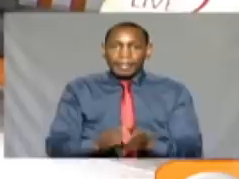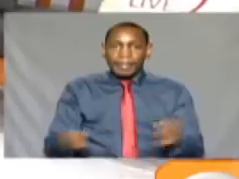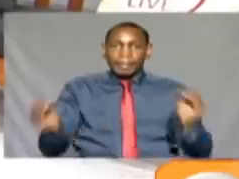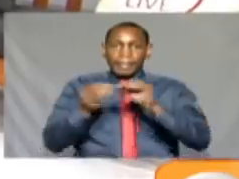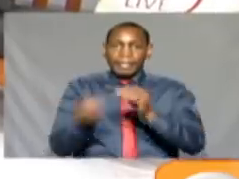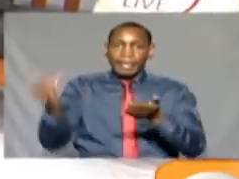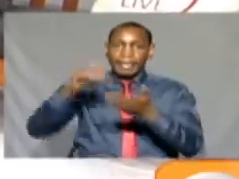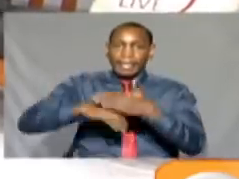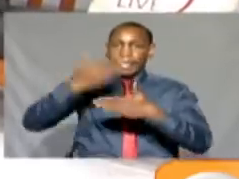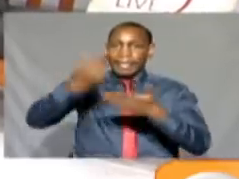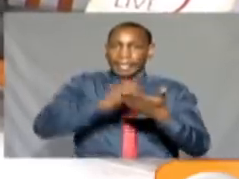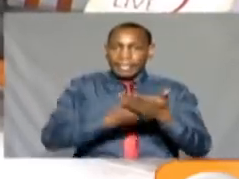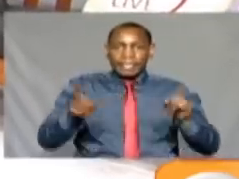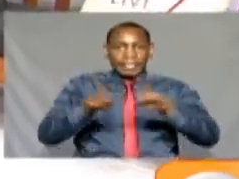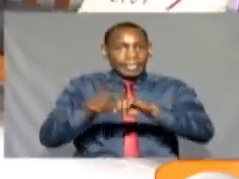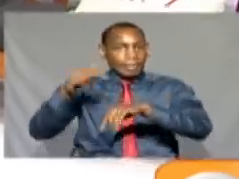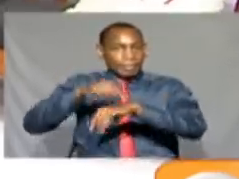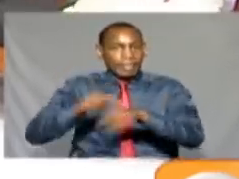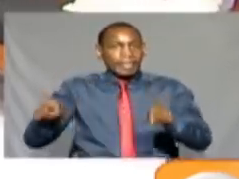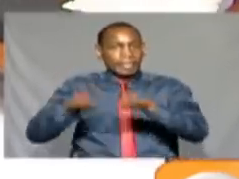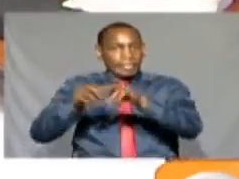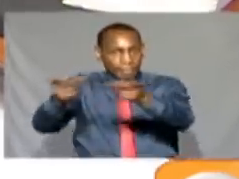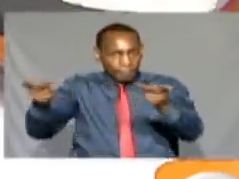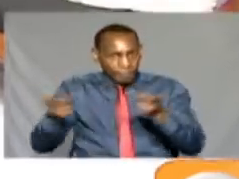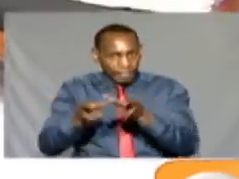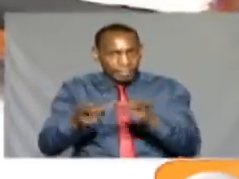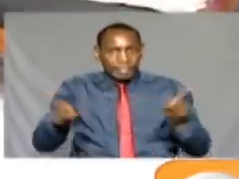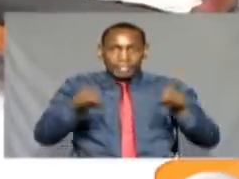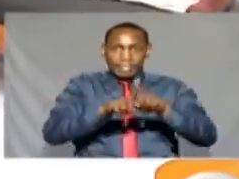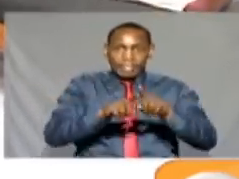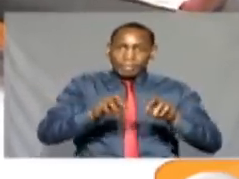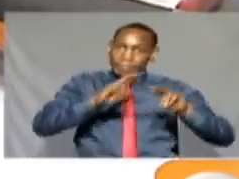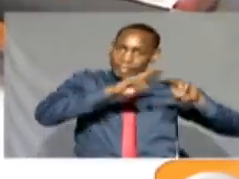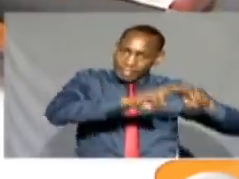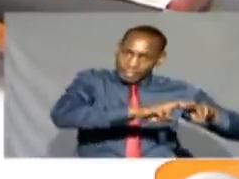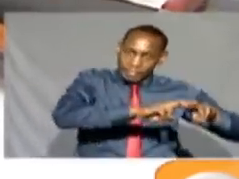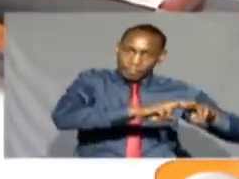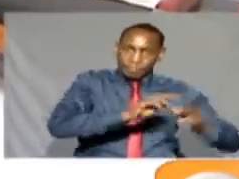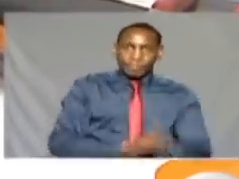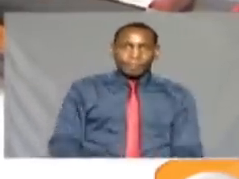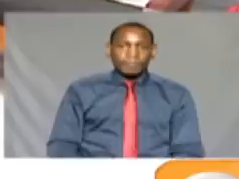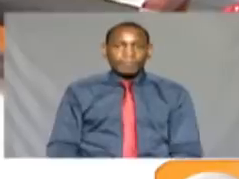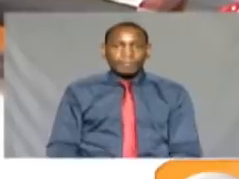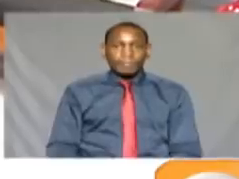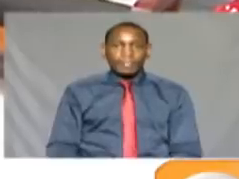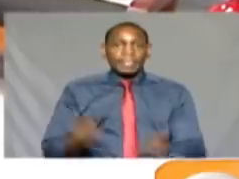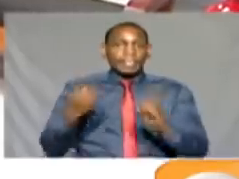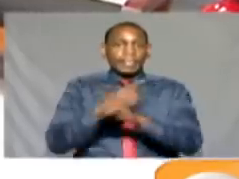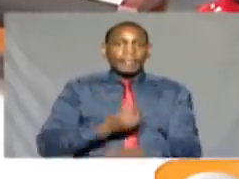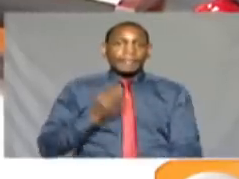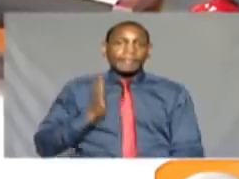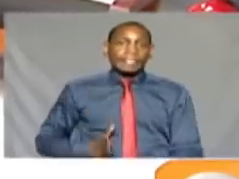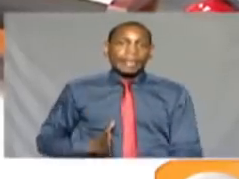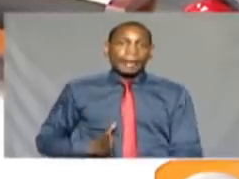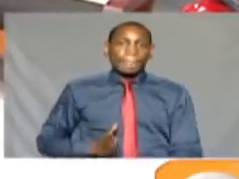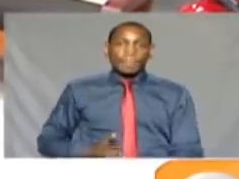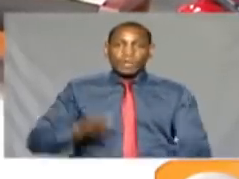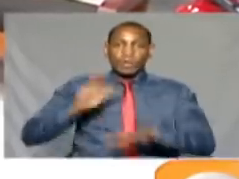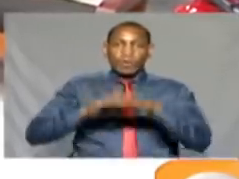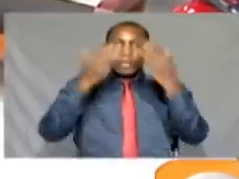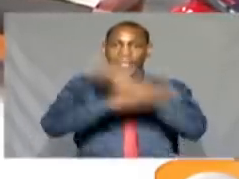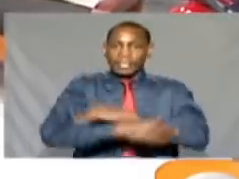here next week. Same time, same place, same bench, different guests. Good